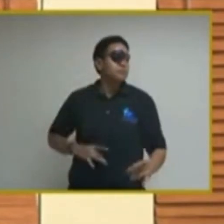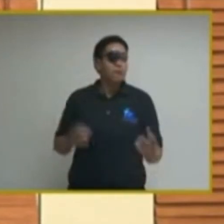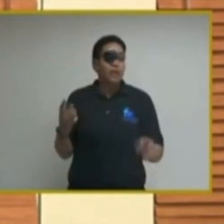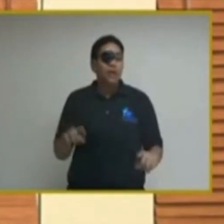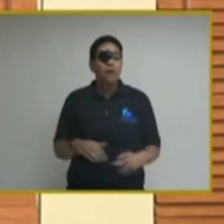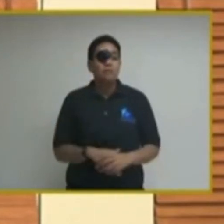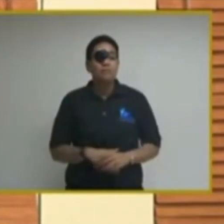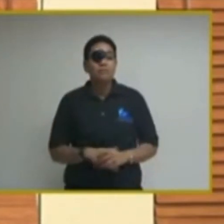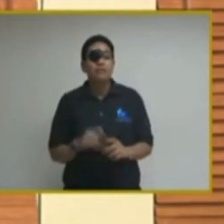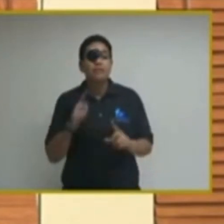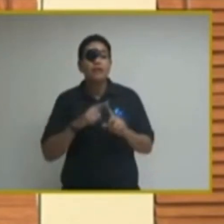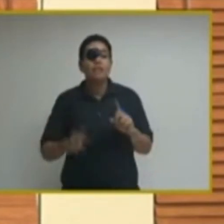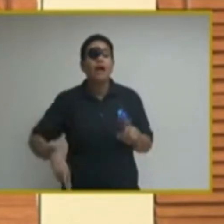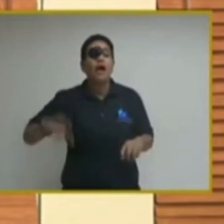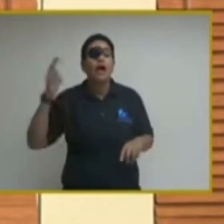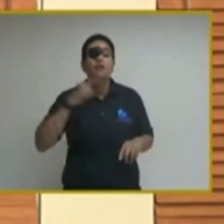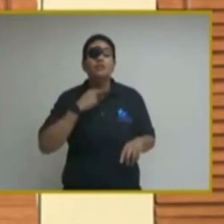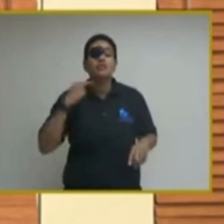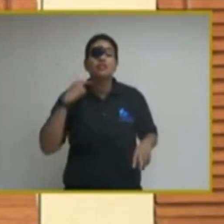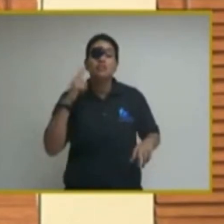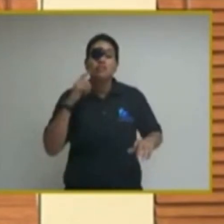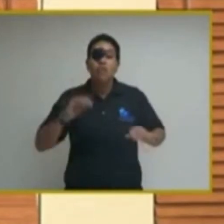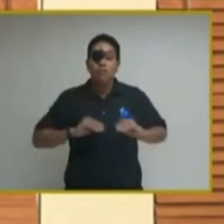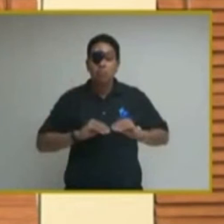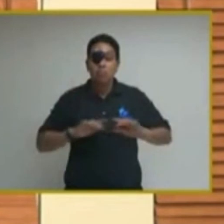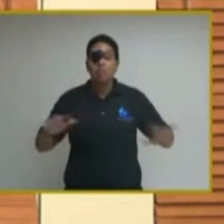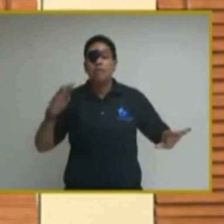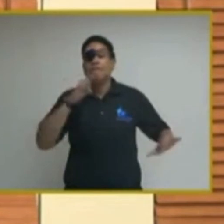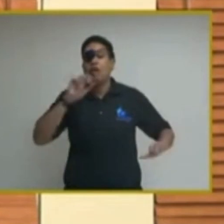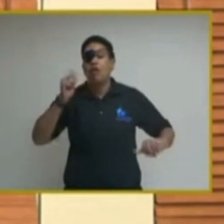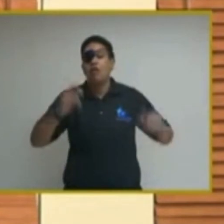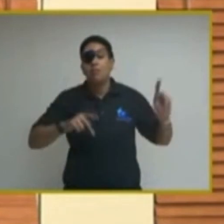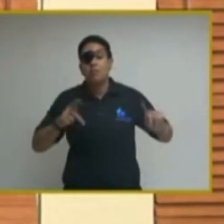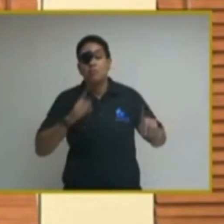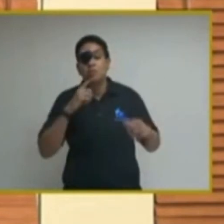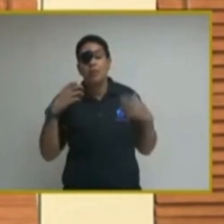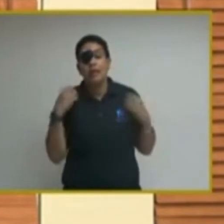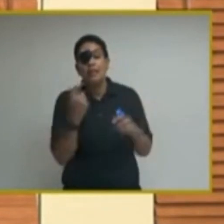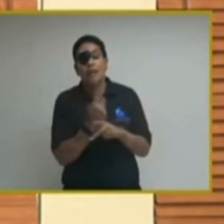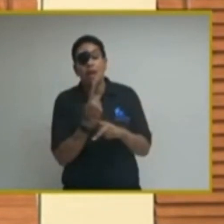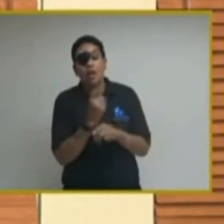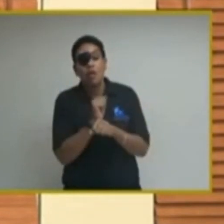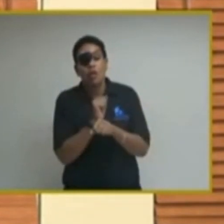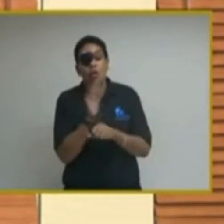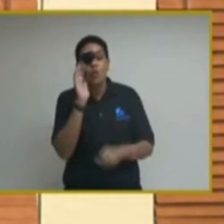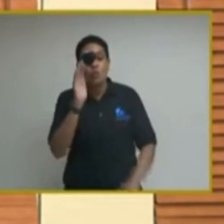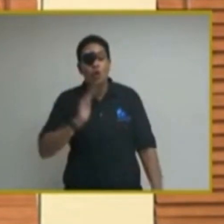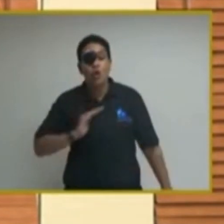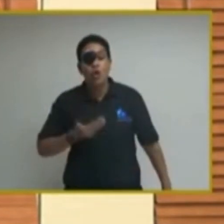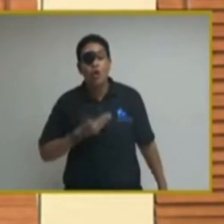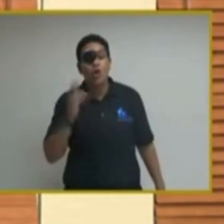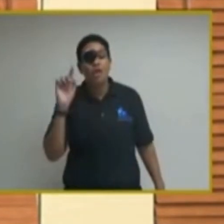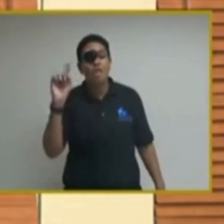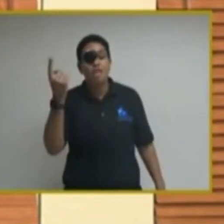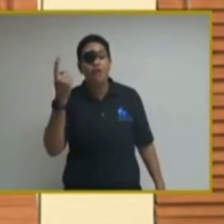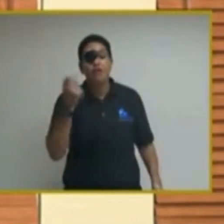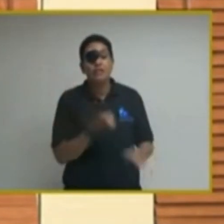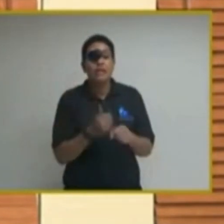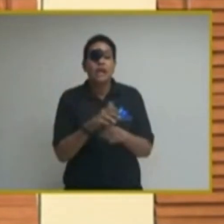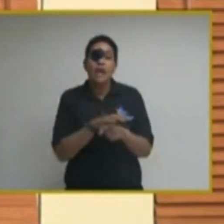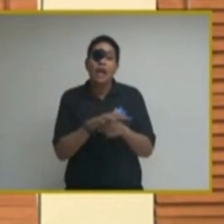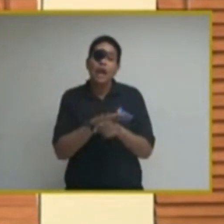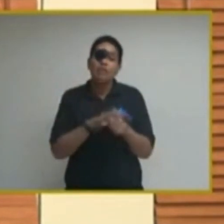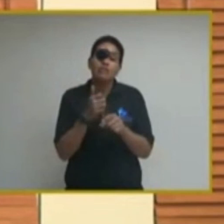They're also at high risk for passing on the virus to other persons. And so healthcare workers would be our first area